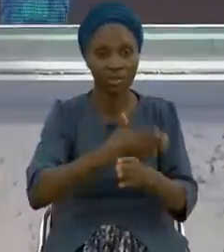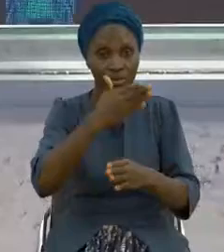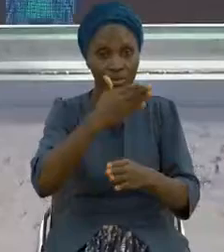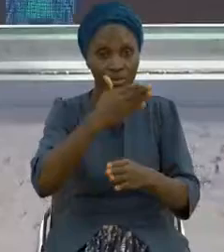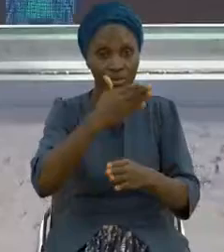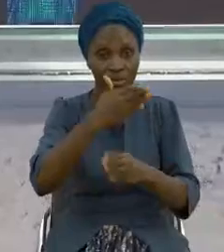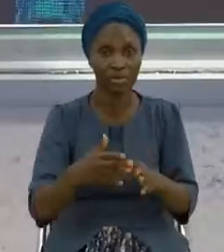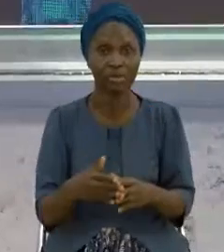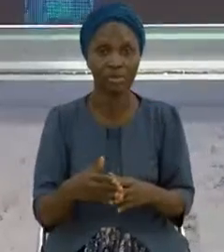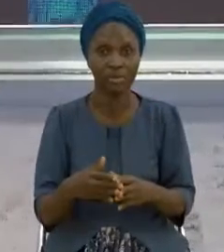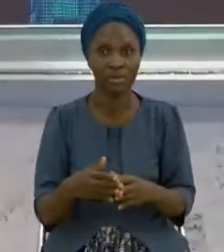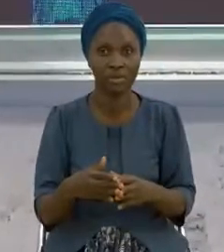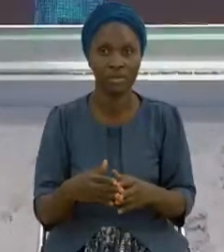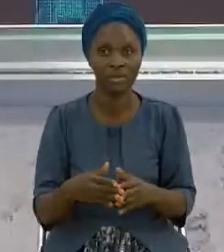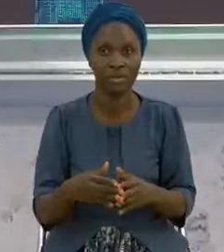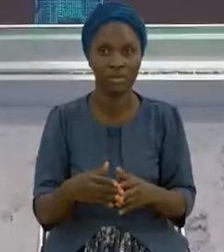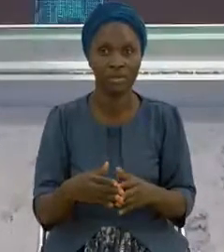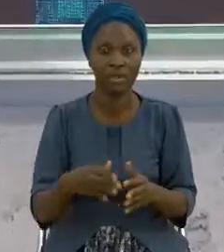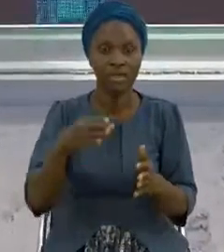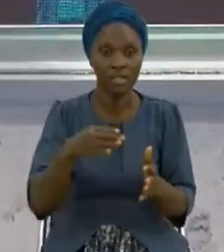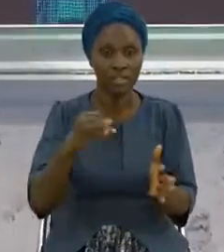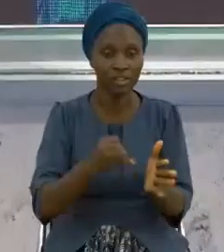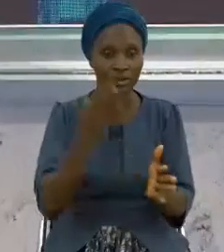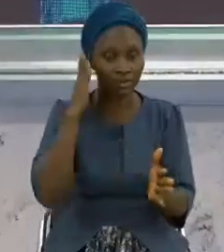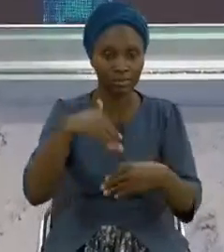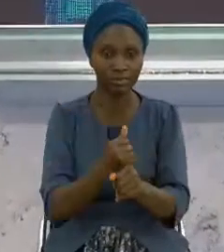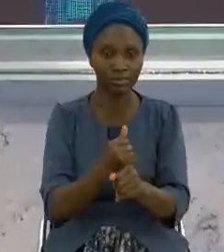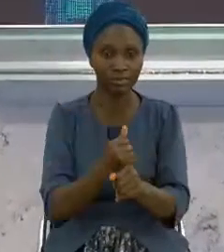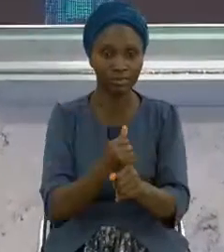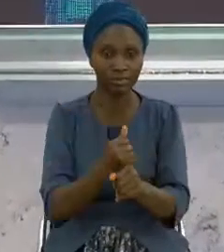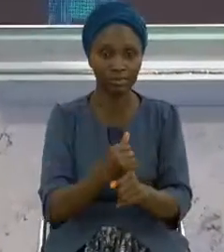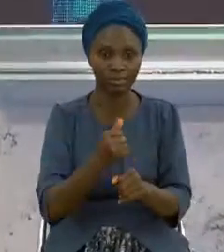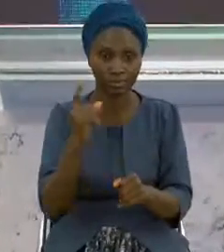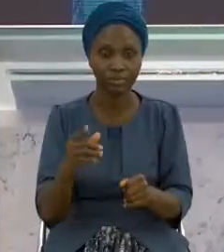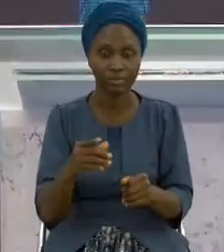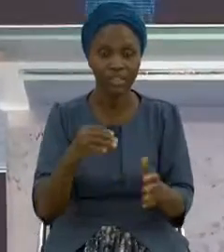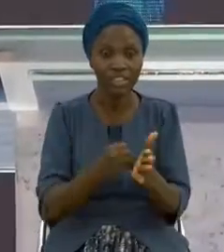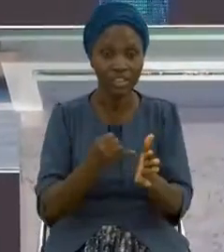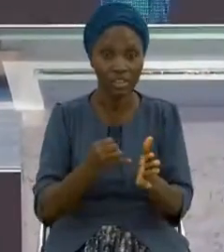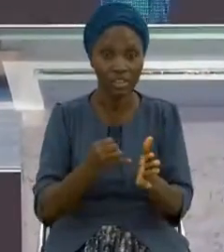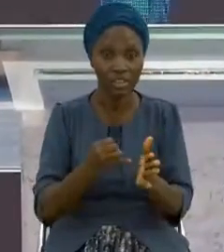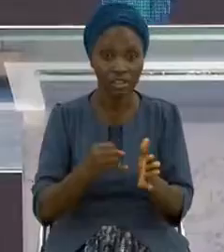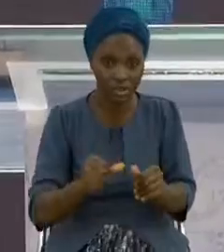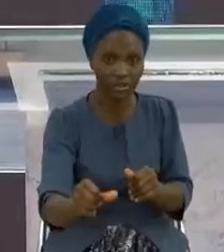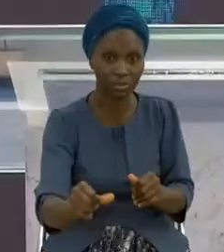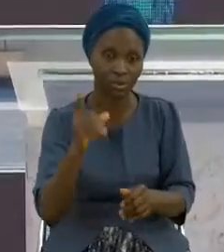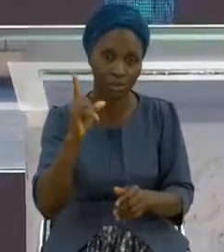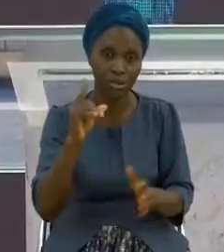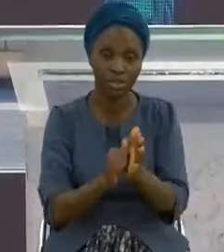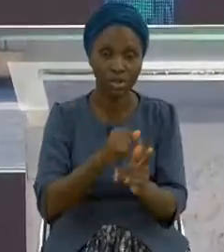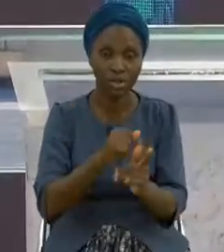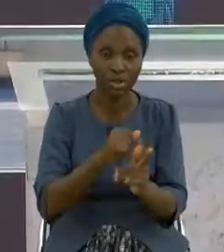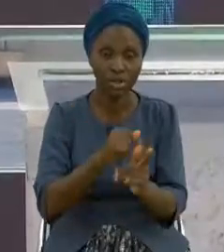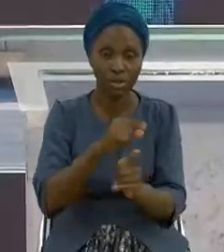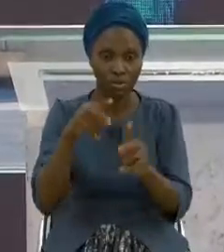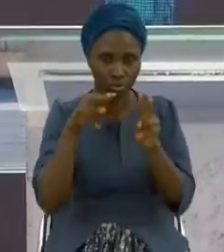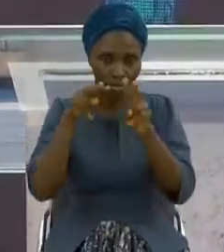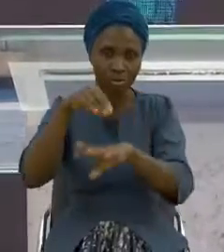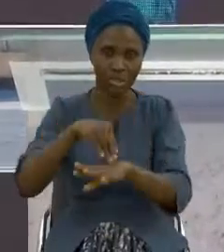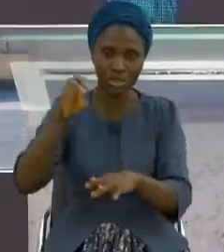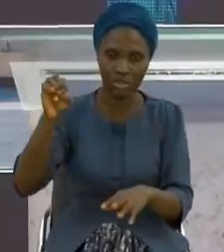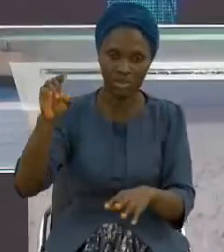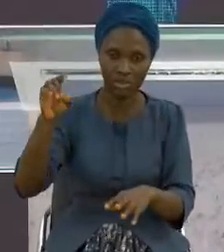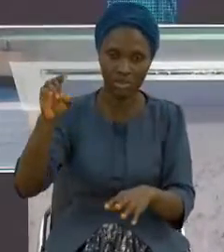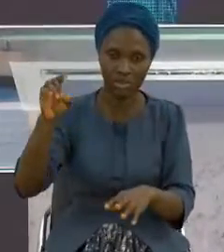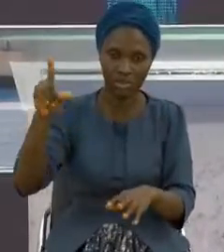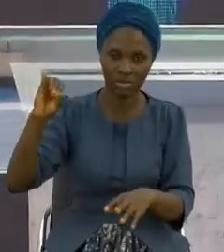one. That when you now look at Elisha, you'll find the double manifestation